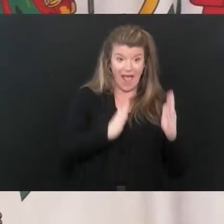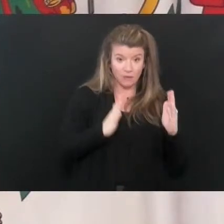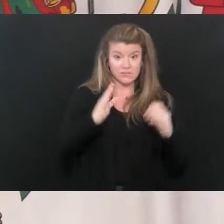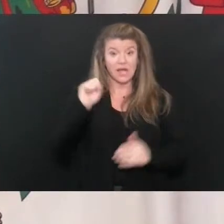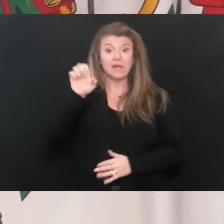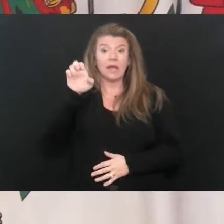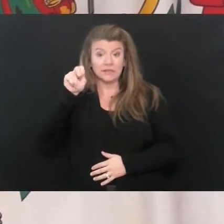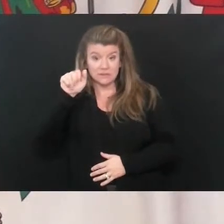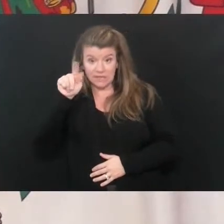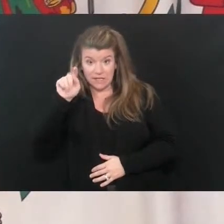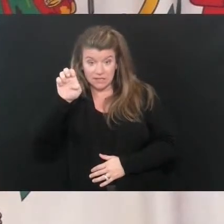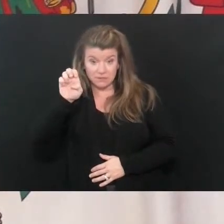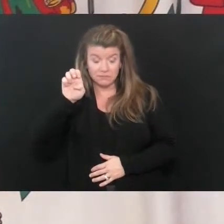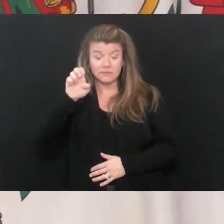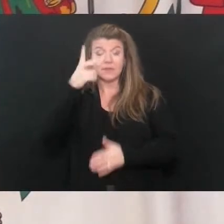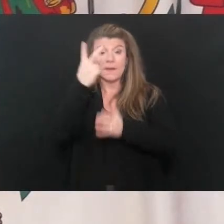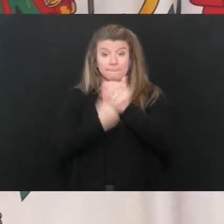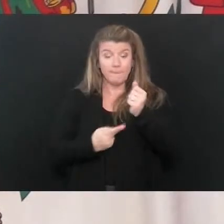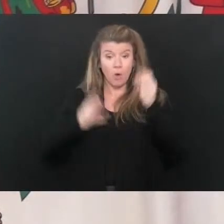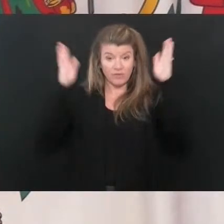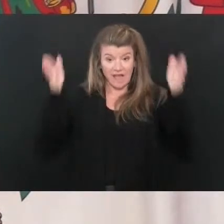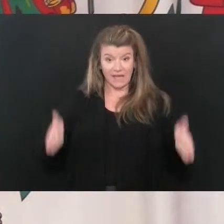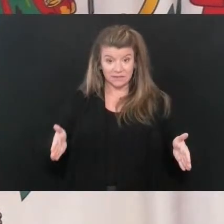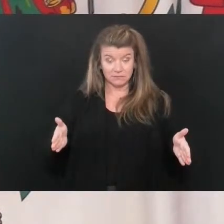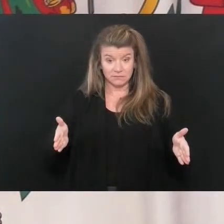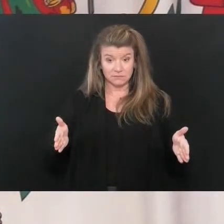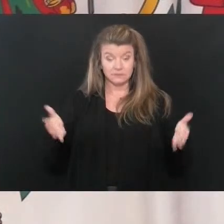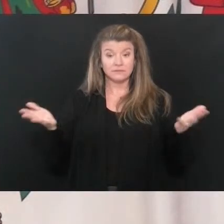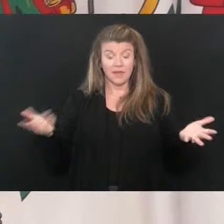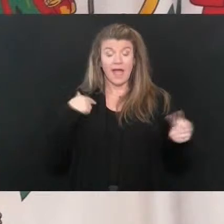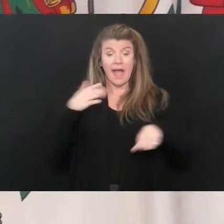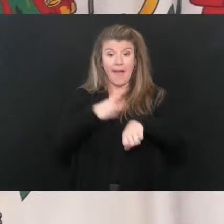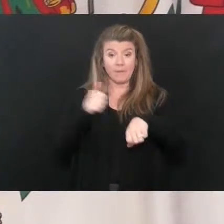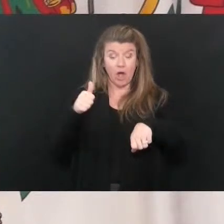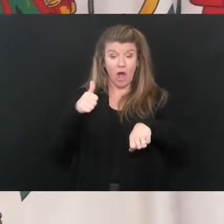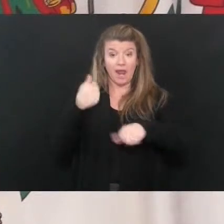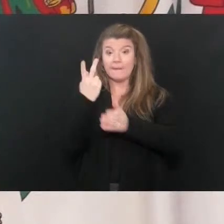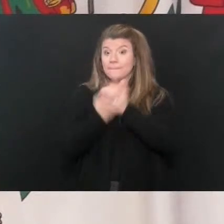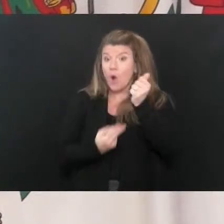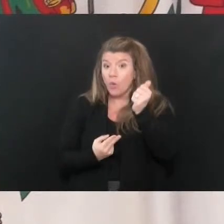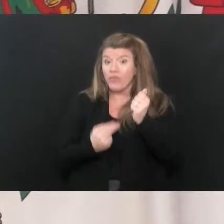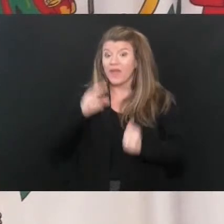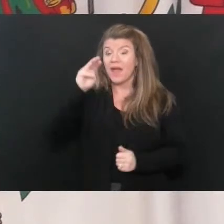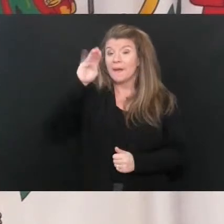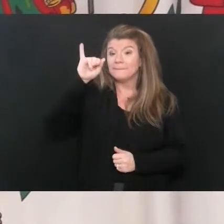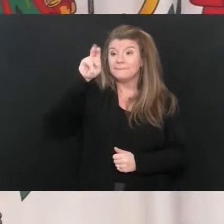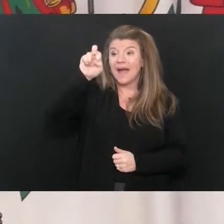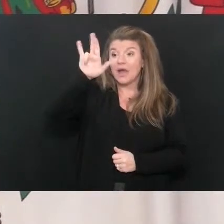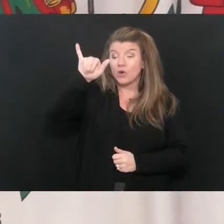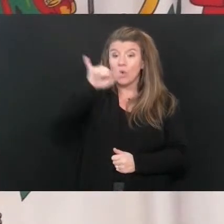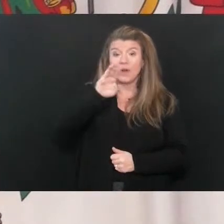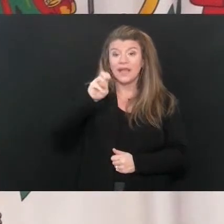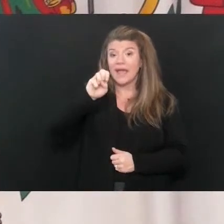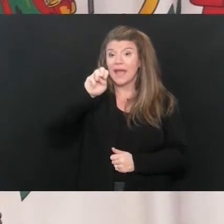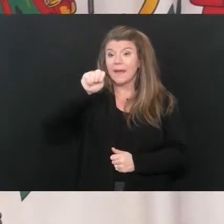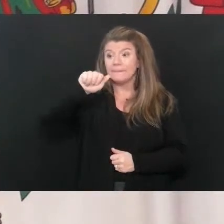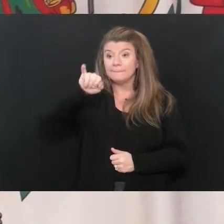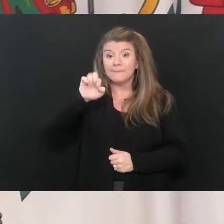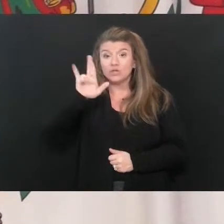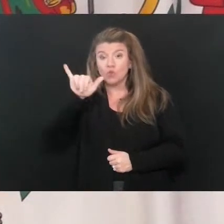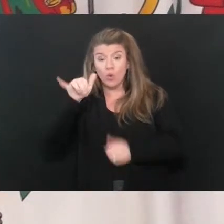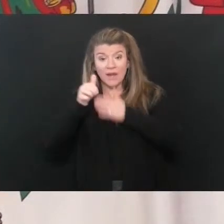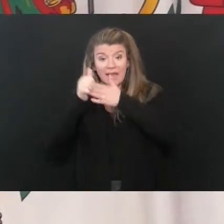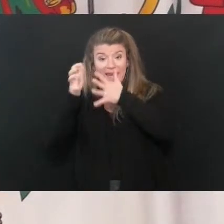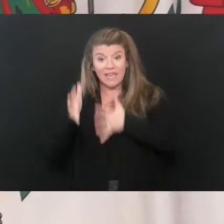Senate and everything on both sides. I am calling both the minority and the majority leaders and